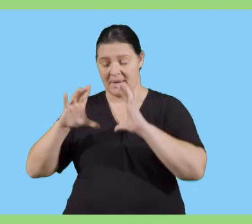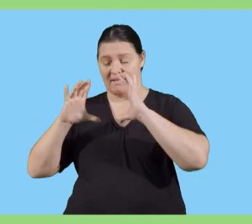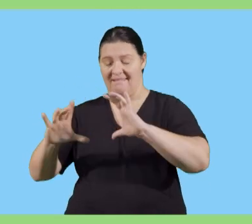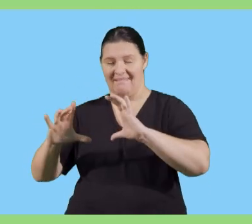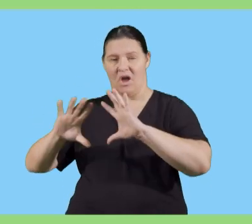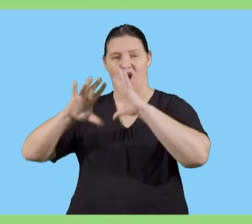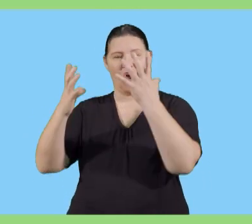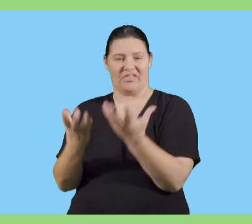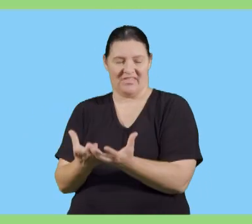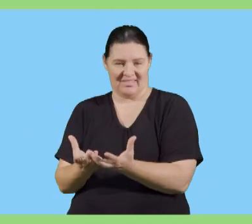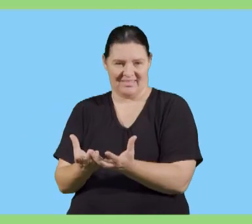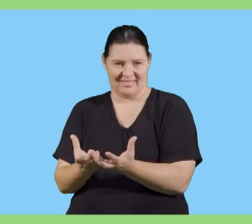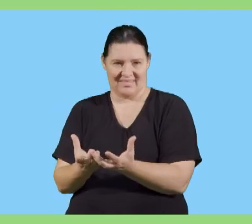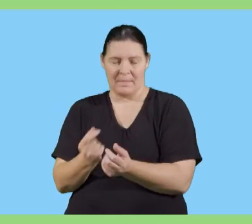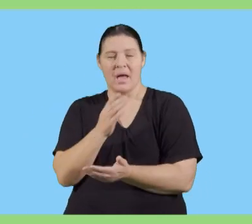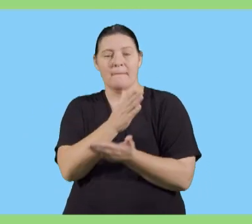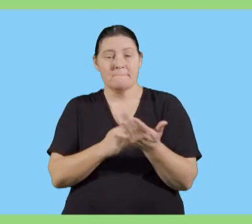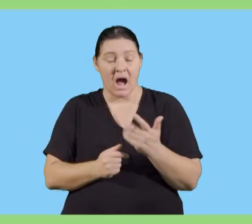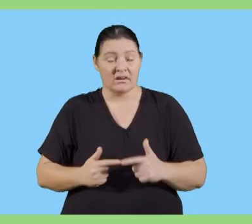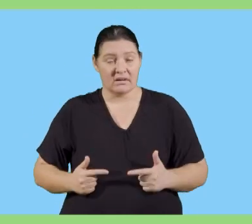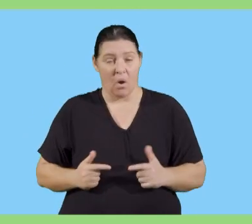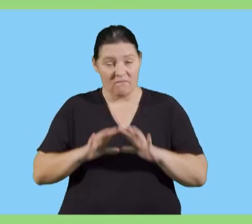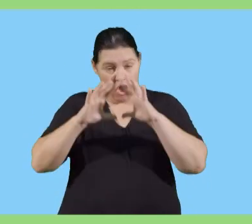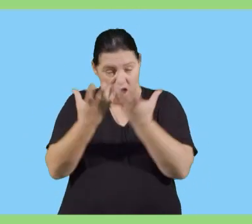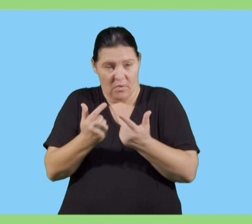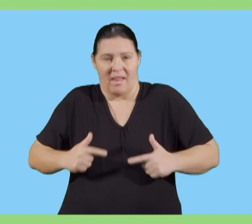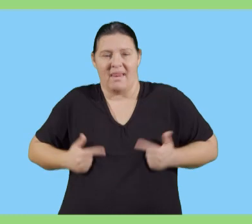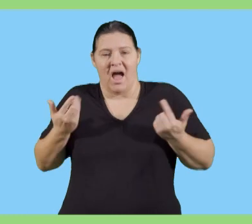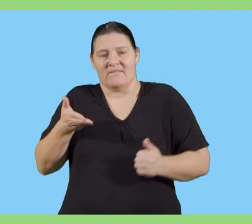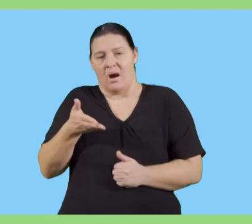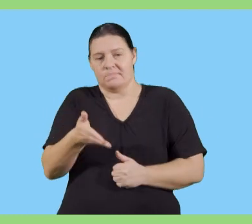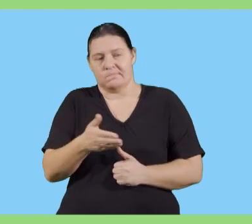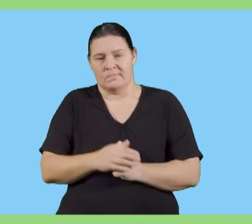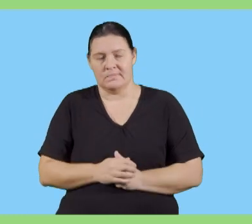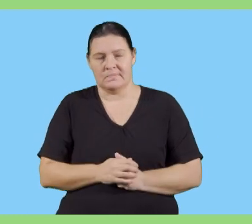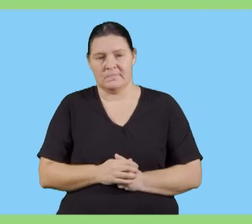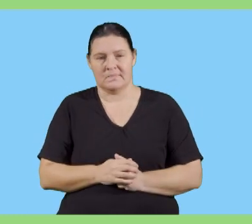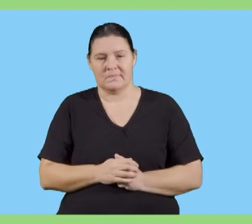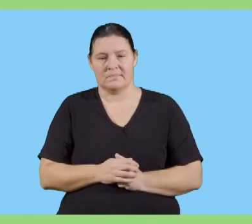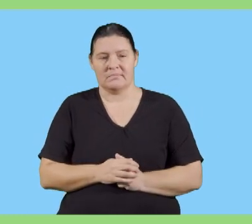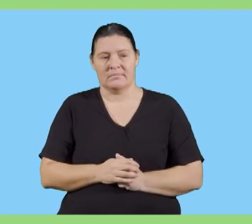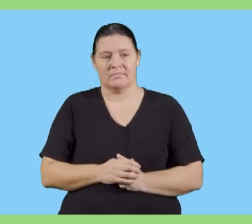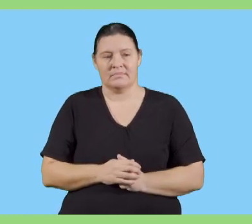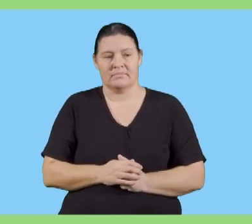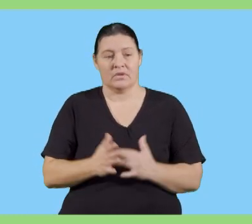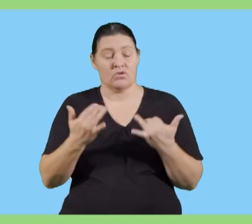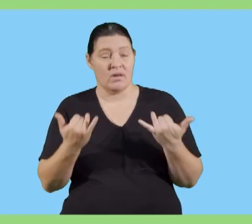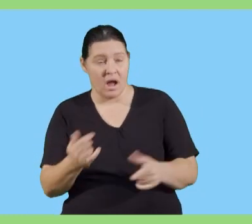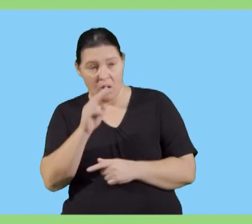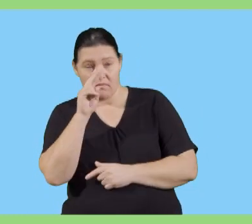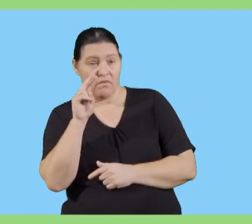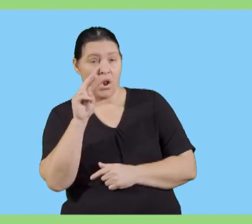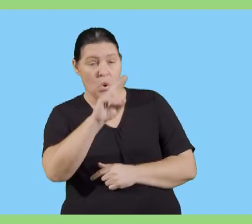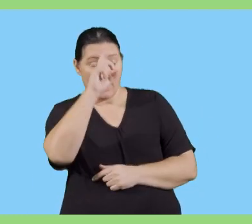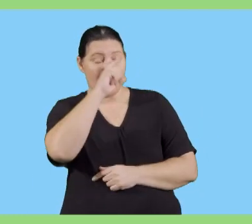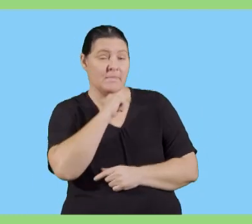So now, when you are looking at this picture again, I'm using the same picture so that we create this consistency. This picture shows us